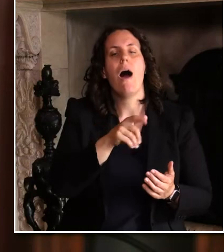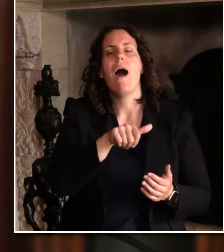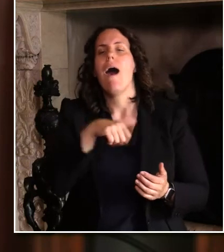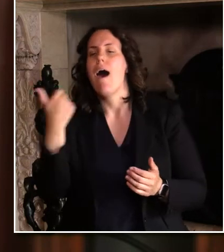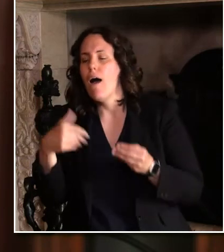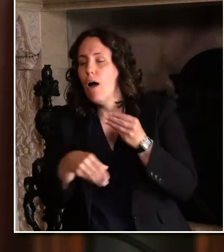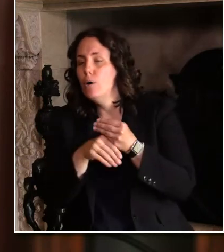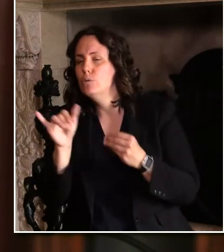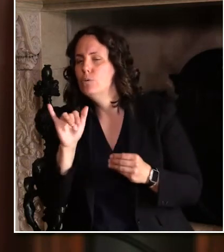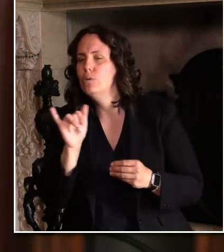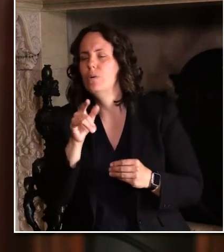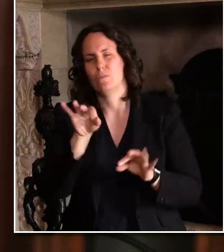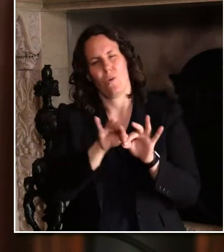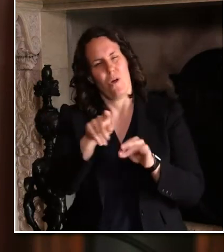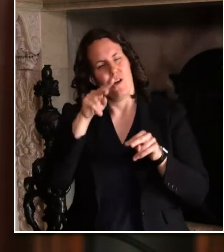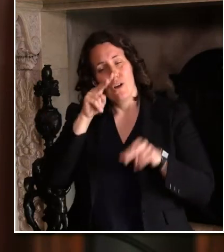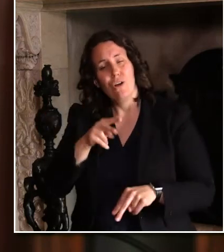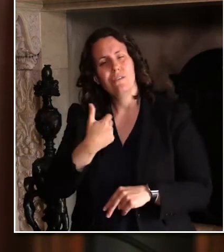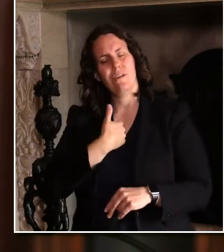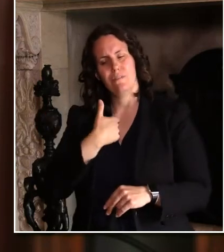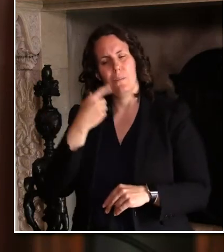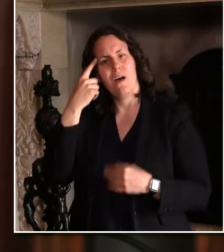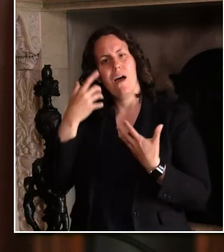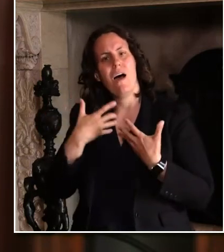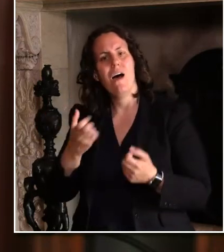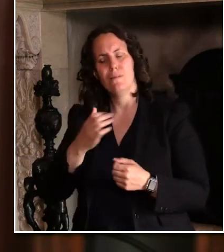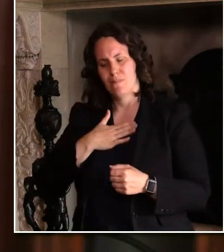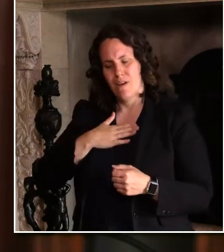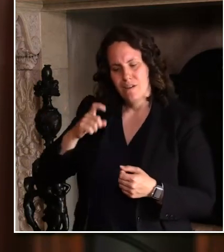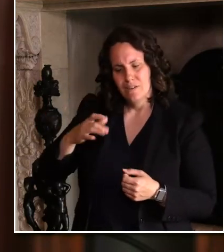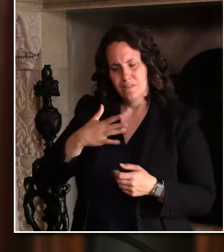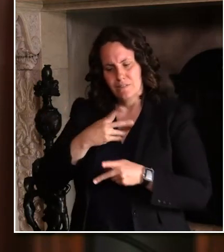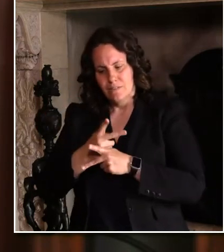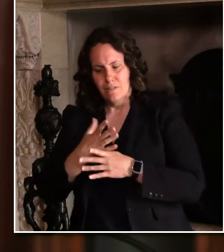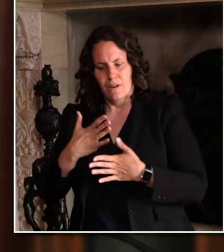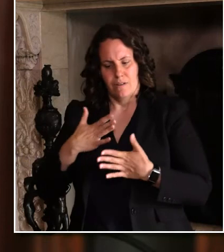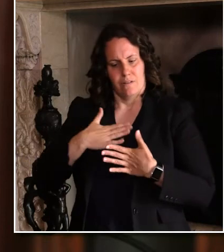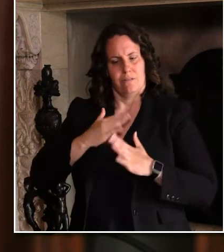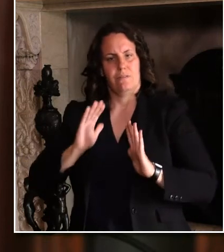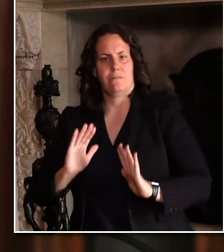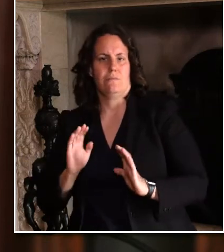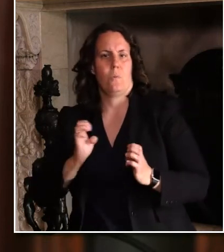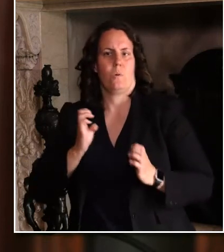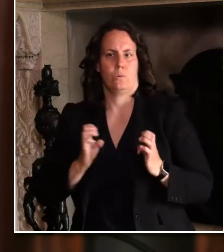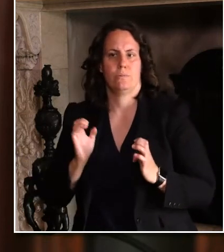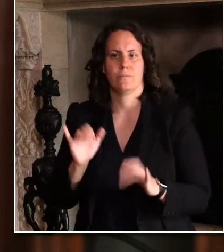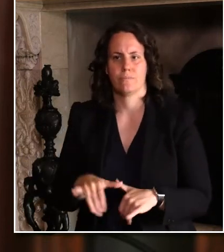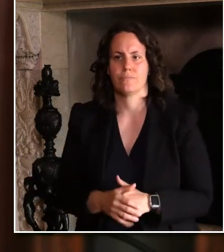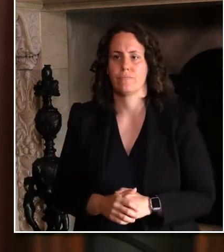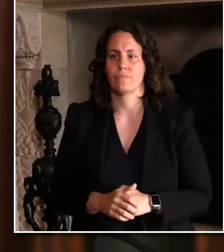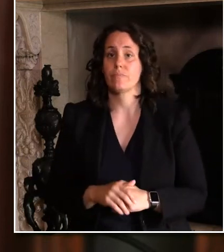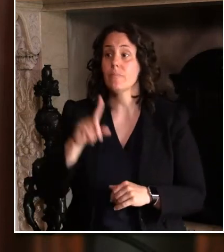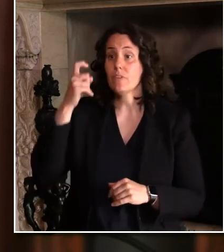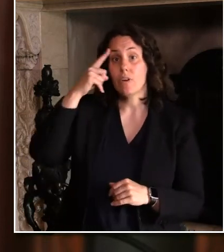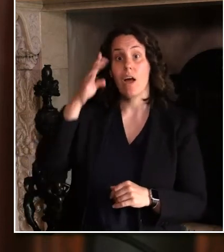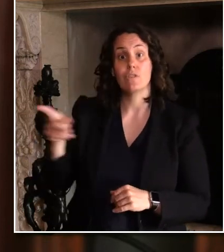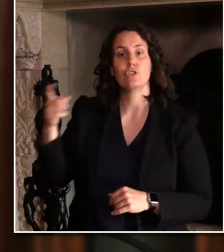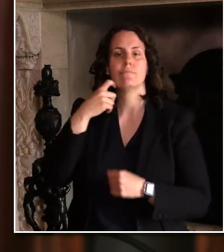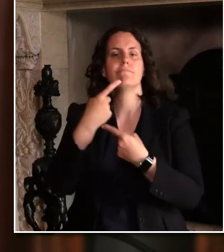This is why Governor Evers issued a proclamation declaring May Resilient Wisconsin Month, and it is why we are expanding our